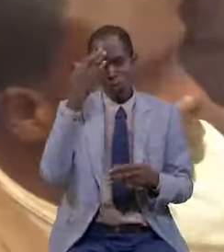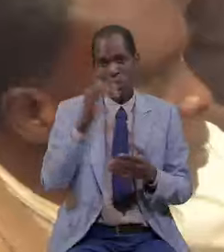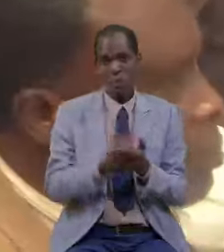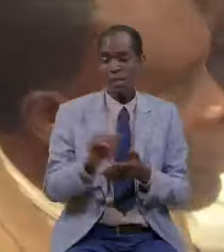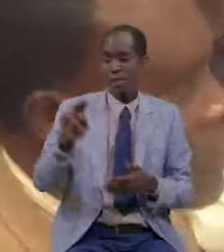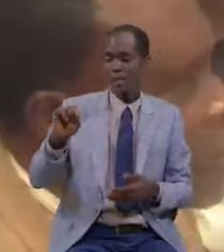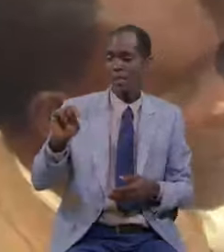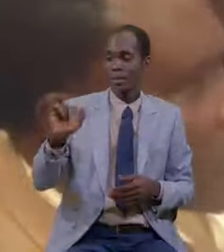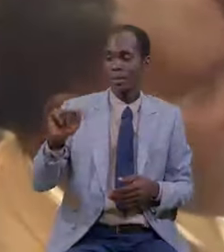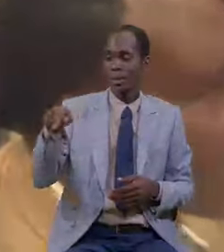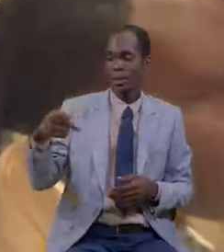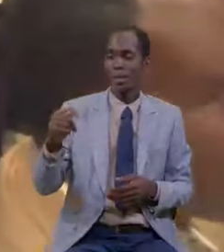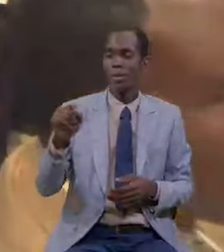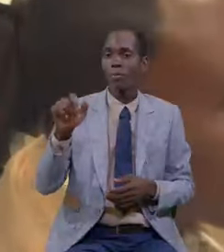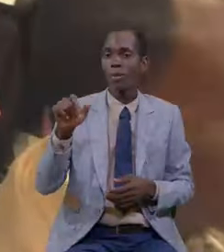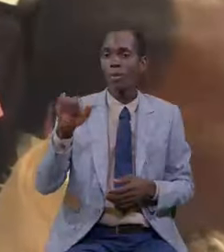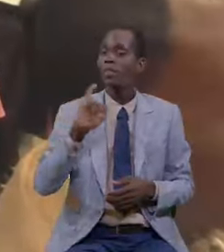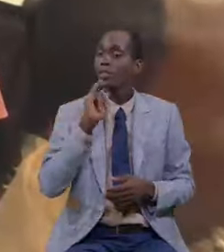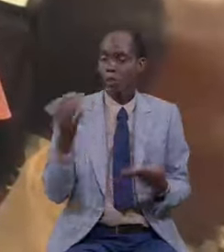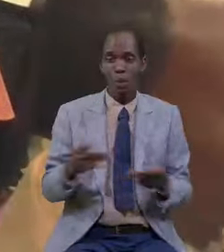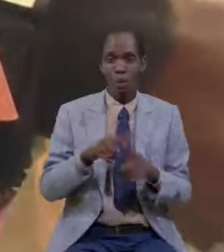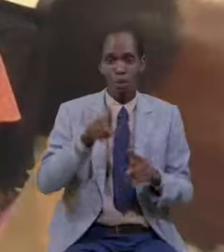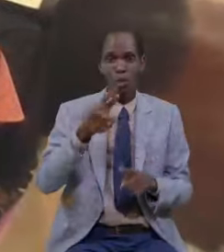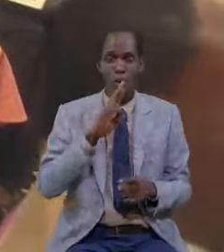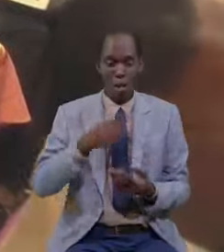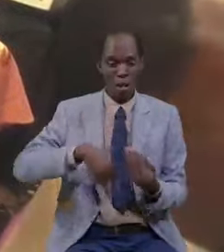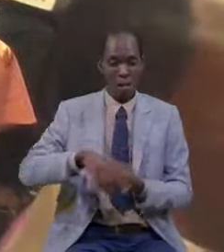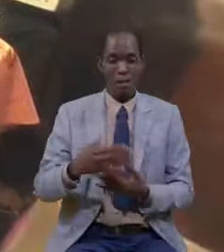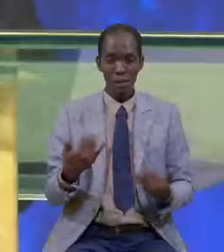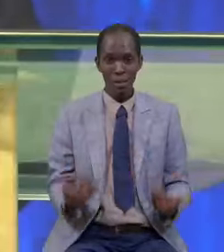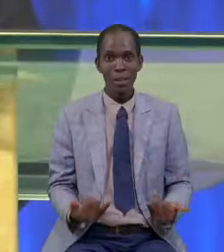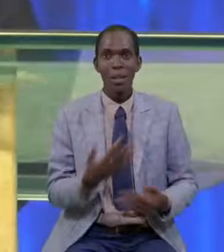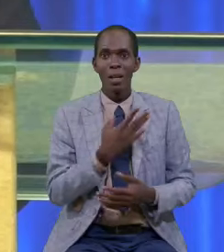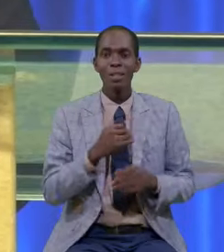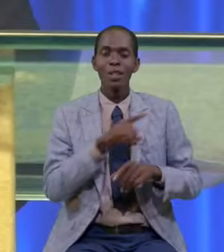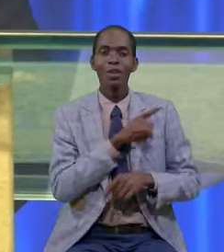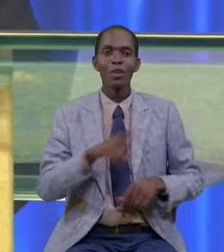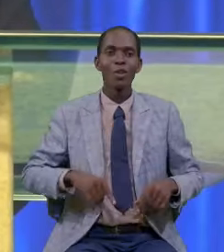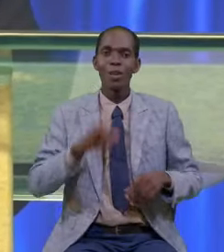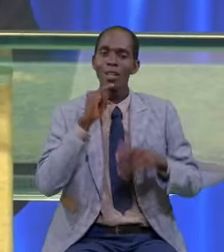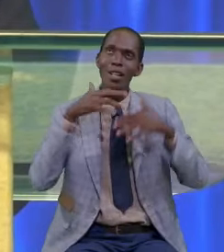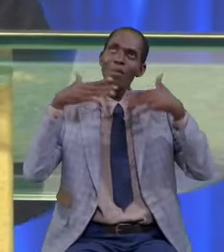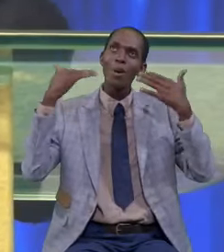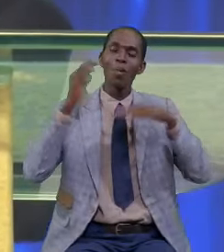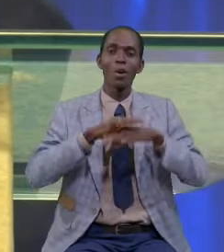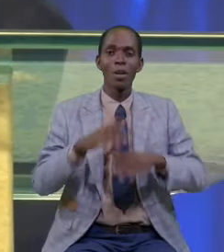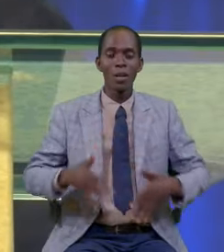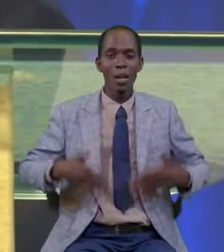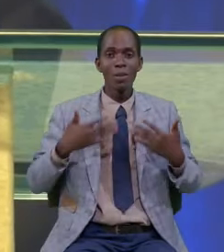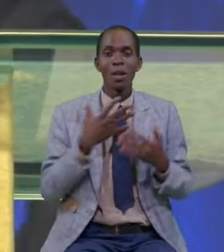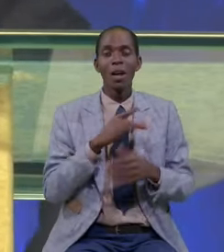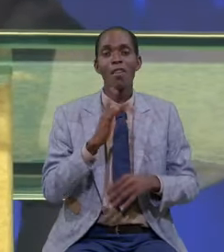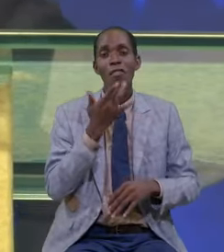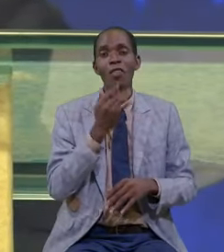now, and you are the person here tonight. And the Lord is smiling upon your life, and favor is coming upon your life, and it